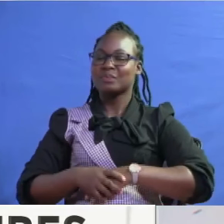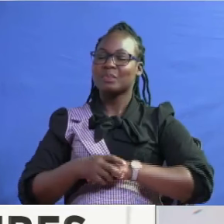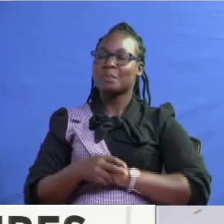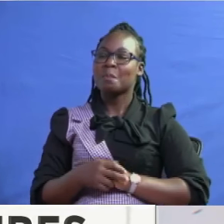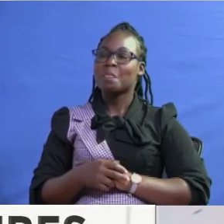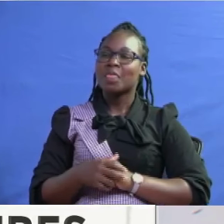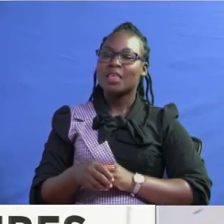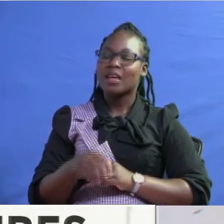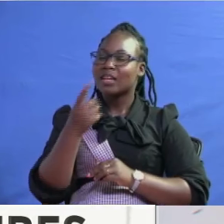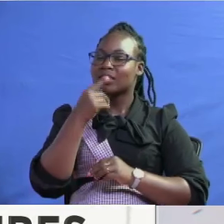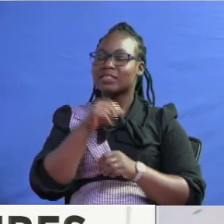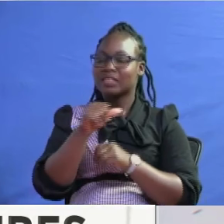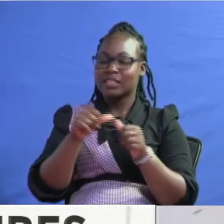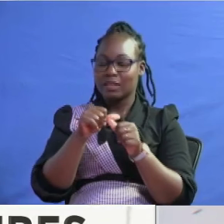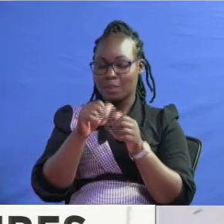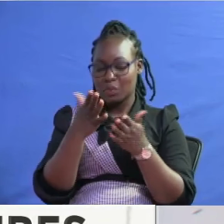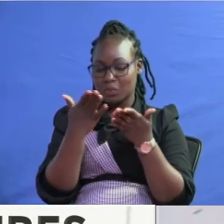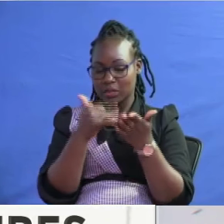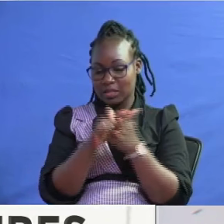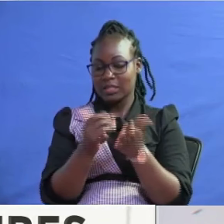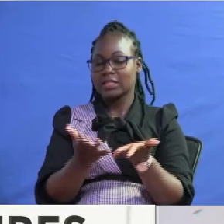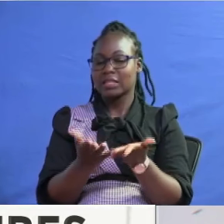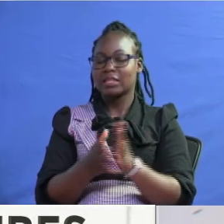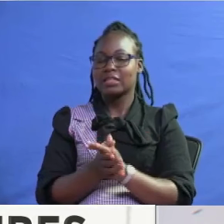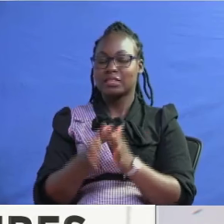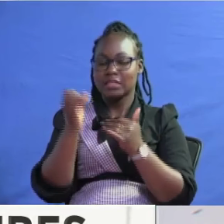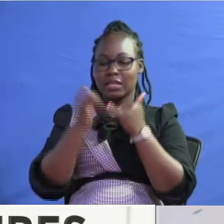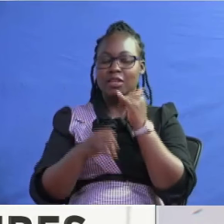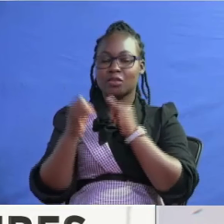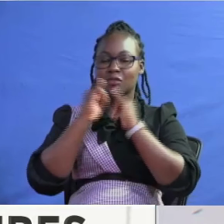to you. You tell us about that at the end of our interview, Veronica. Exactly. But also, what resources and support systems are now available